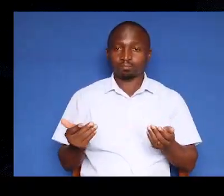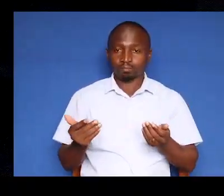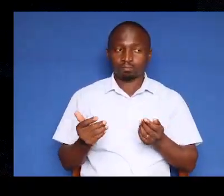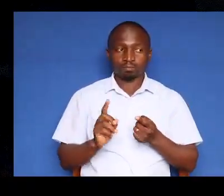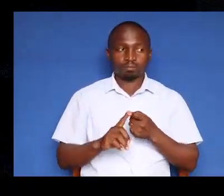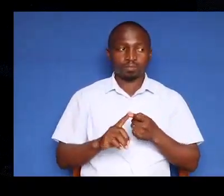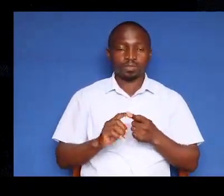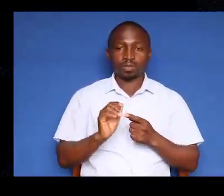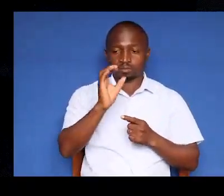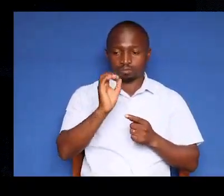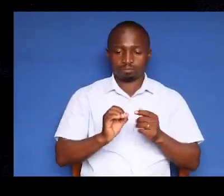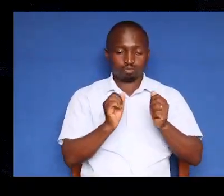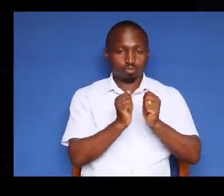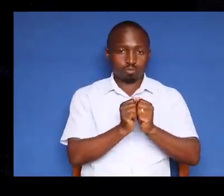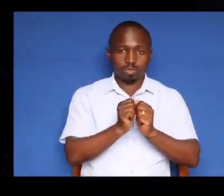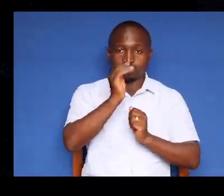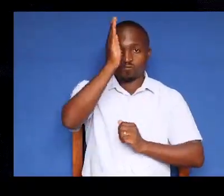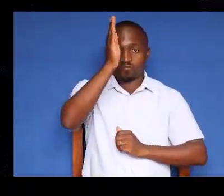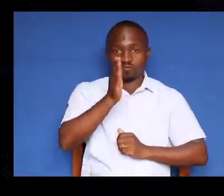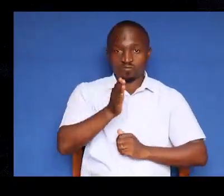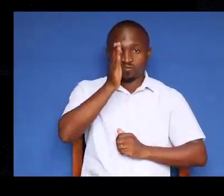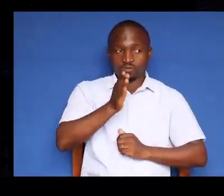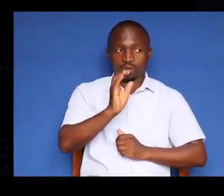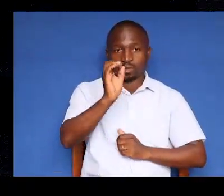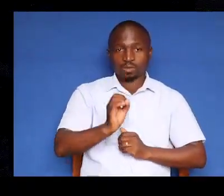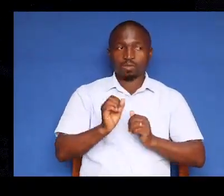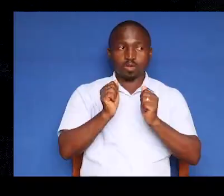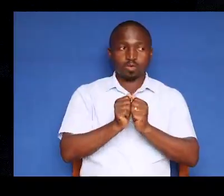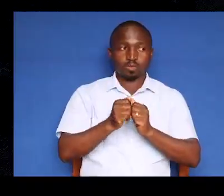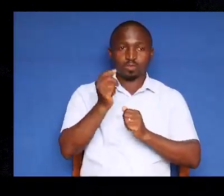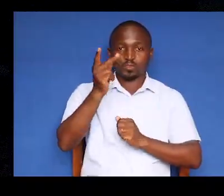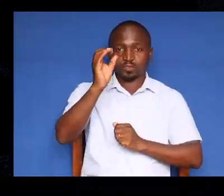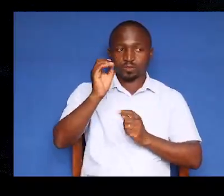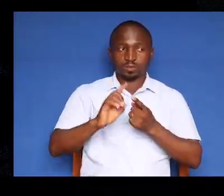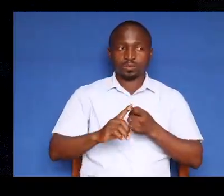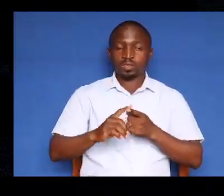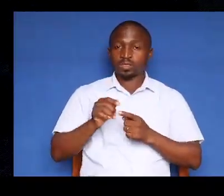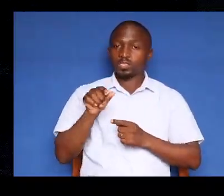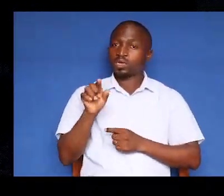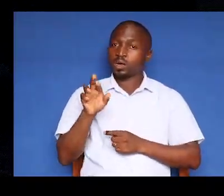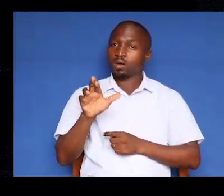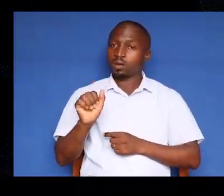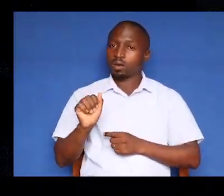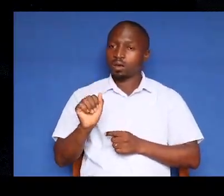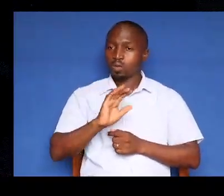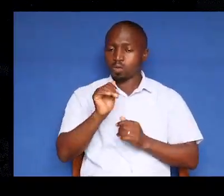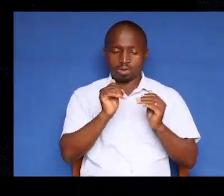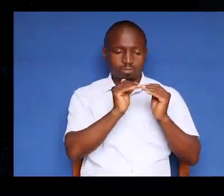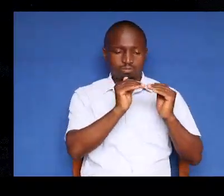there is 10% here. Gerard is charged 10%.